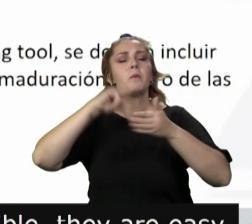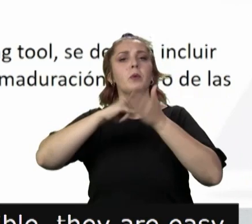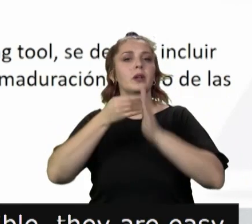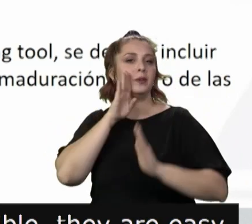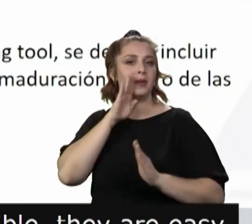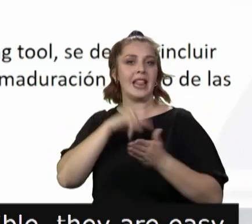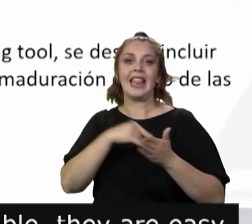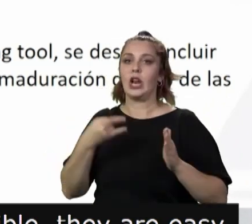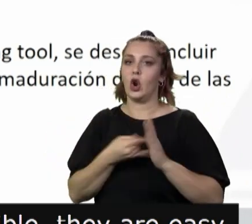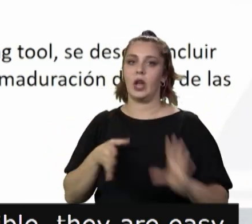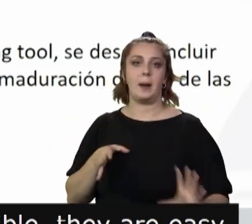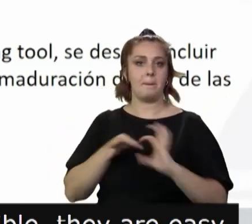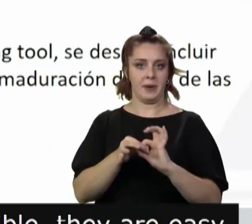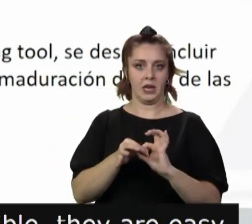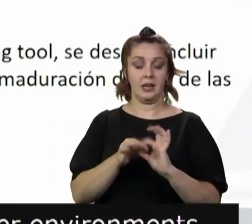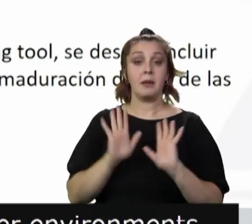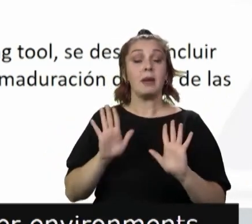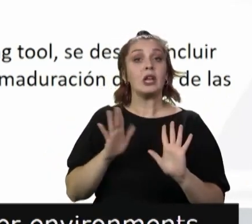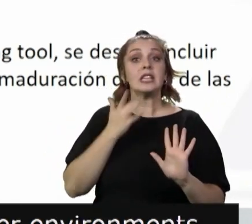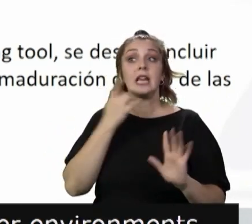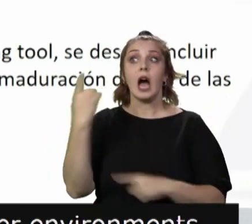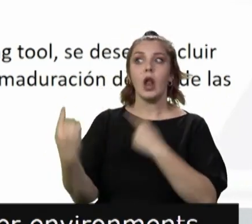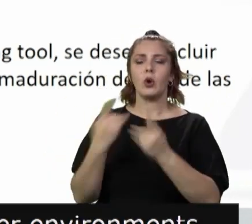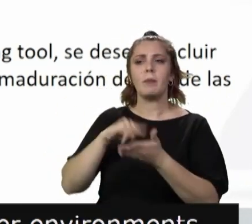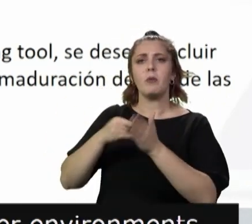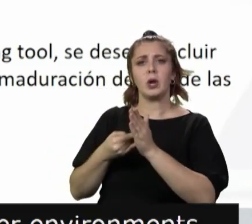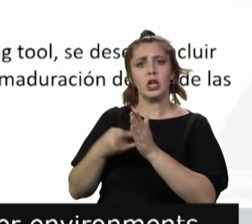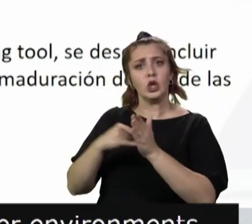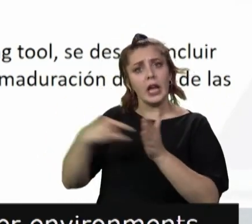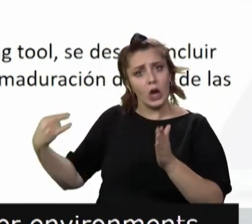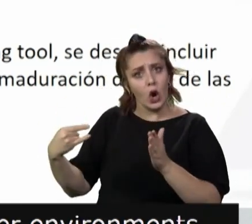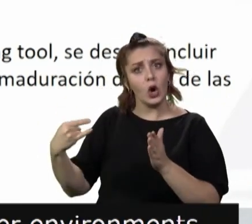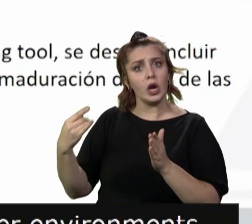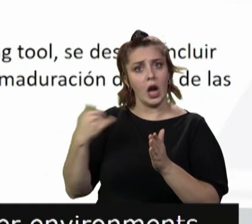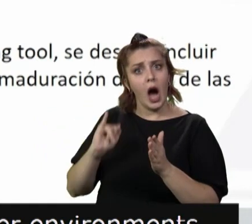web searcher, we try to find technological tools.